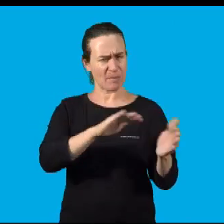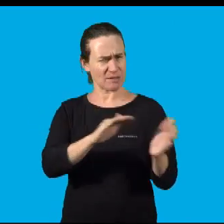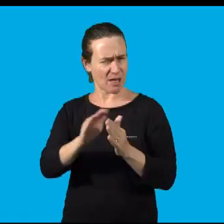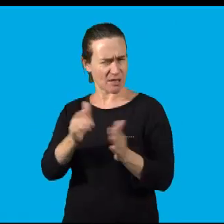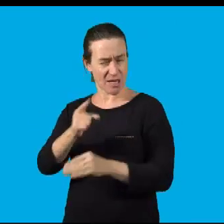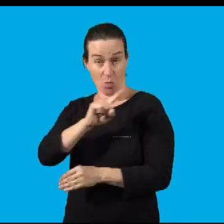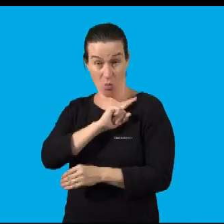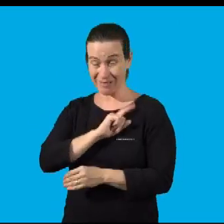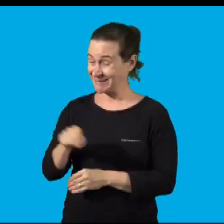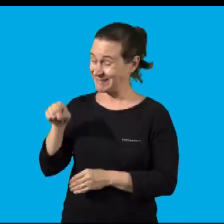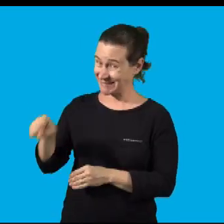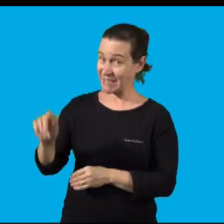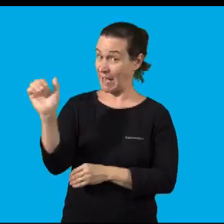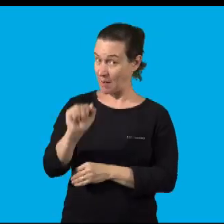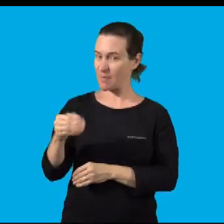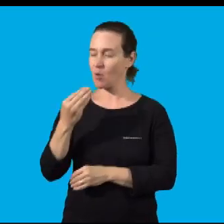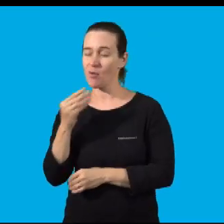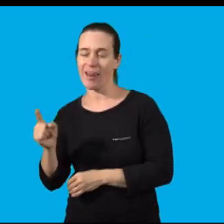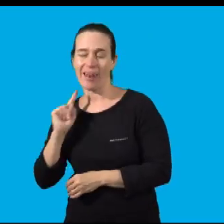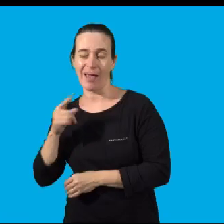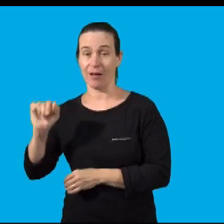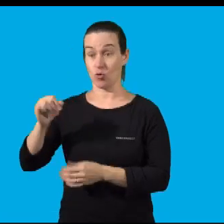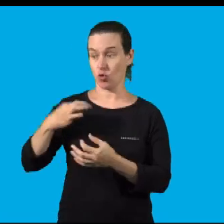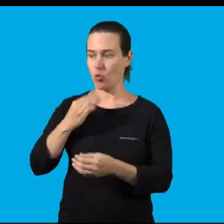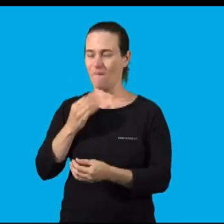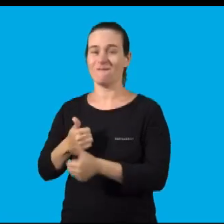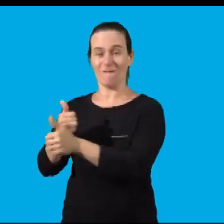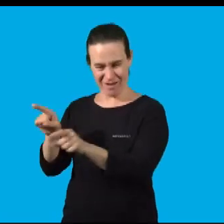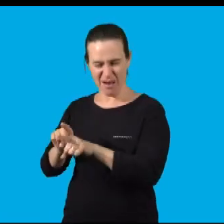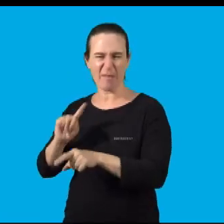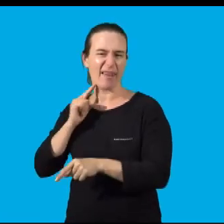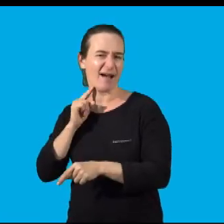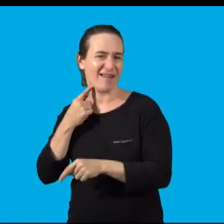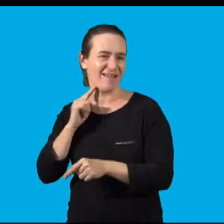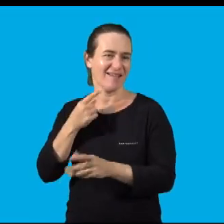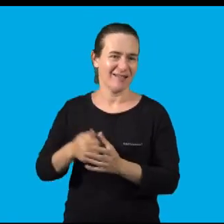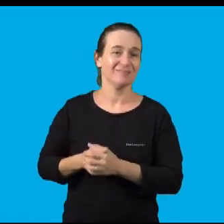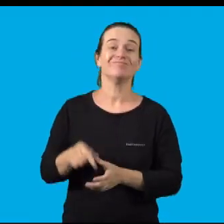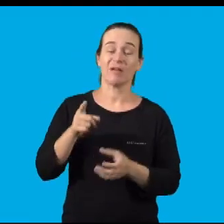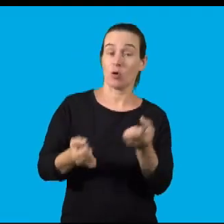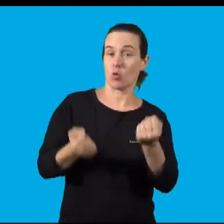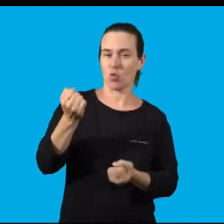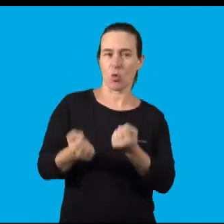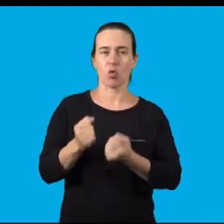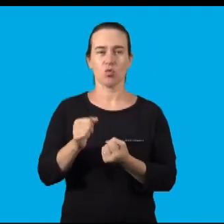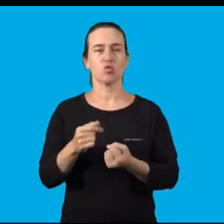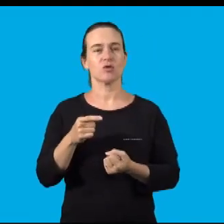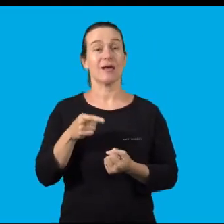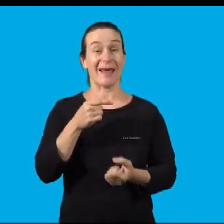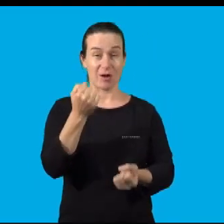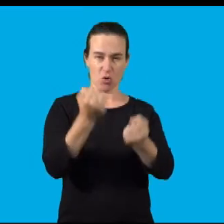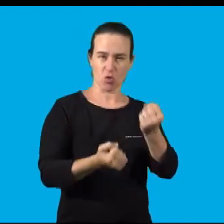the manipulative and deceitful nature of Abigail and the girls, as well as the court's choice to